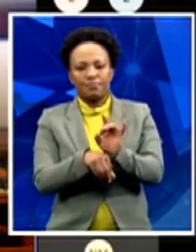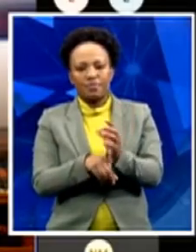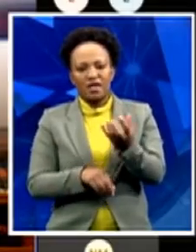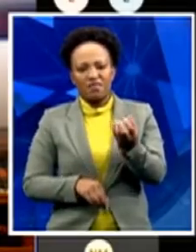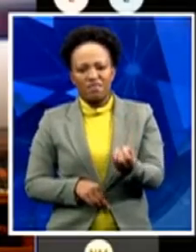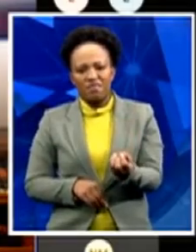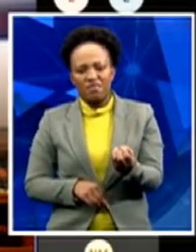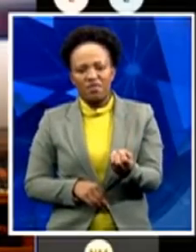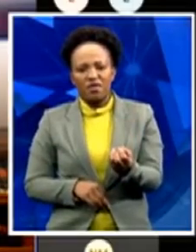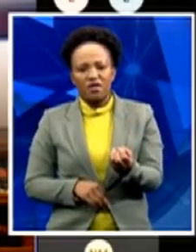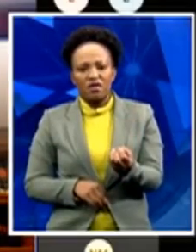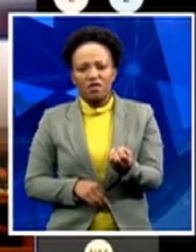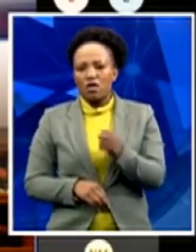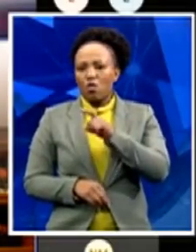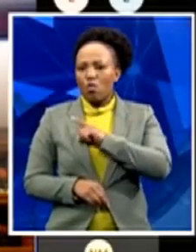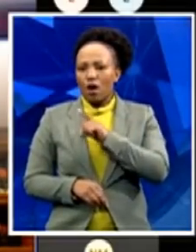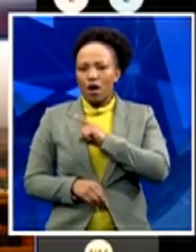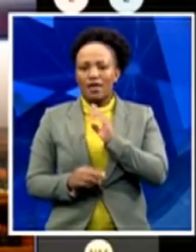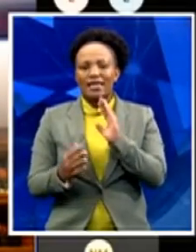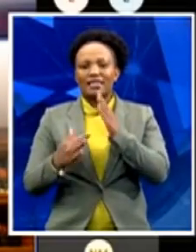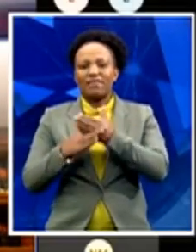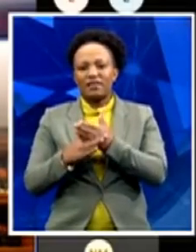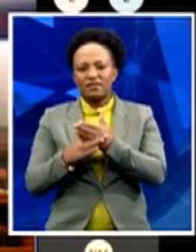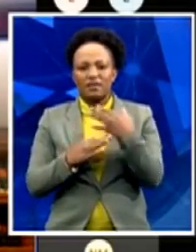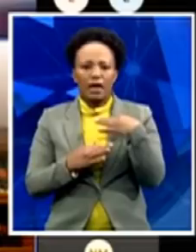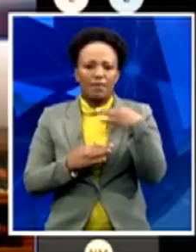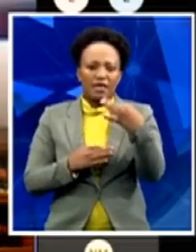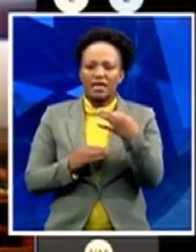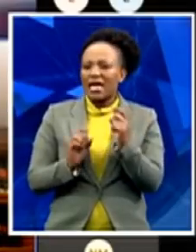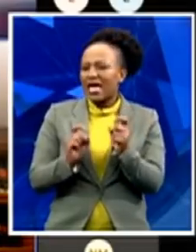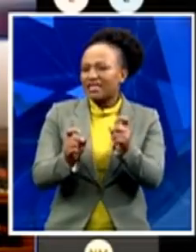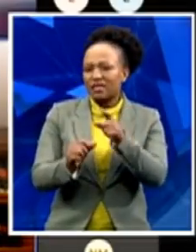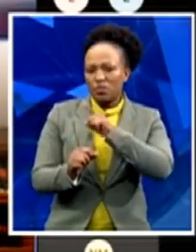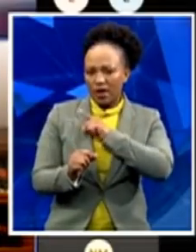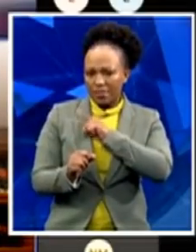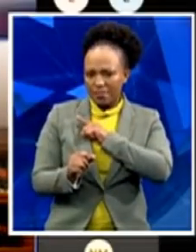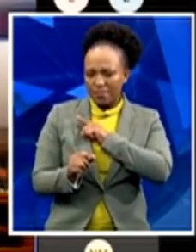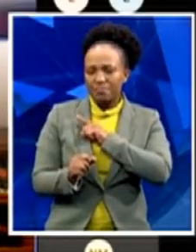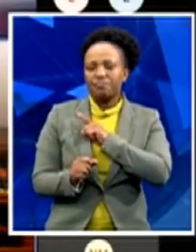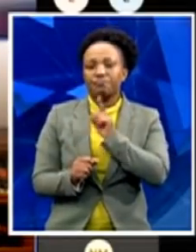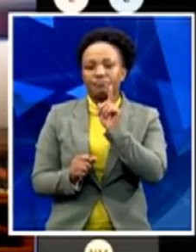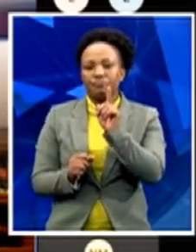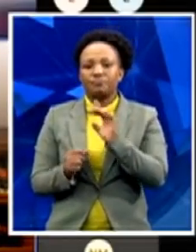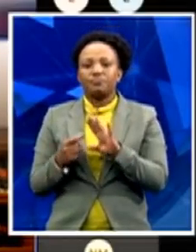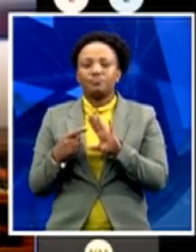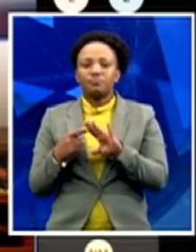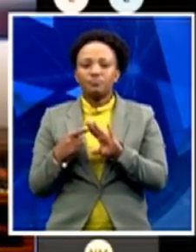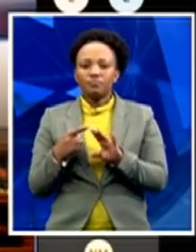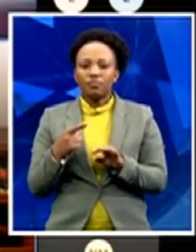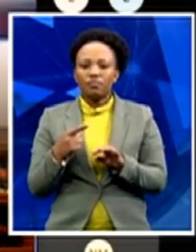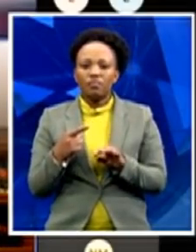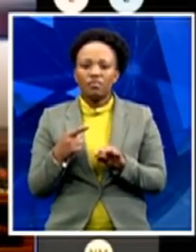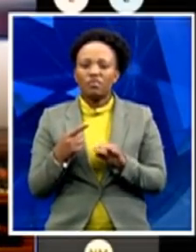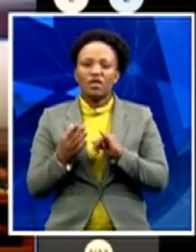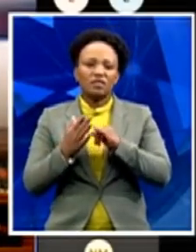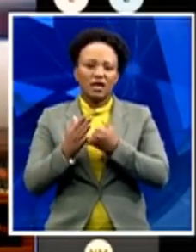intervention application is indeed urgent. All he does is to make common cause with the relief sought by the